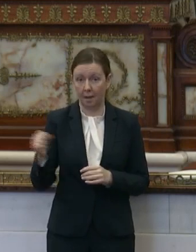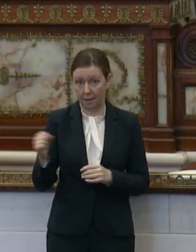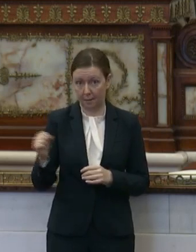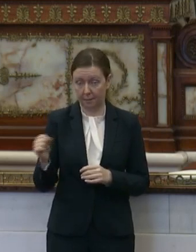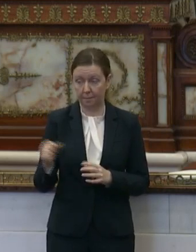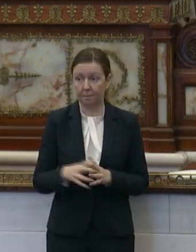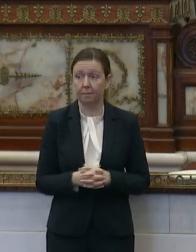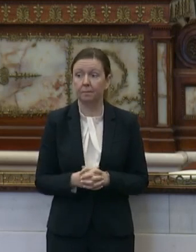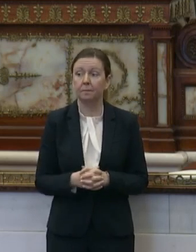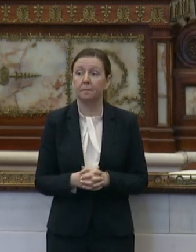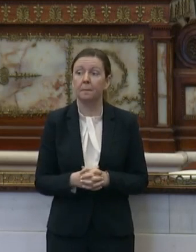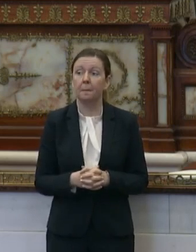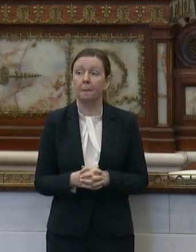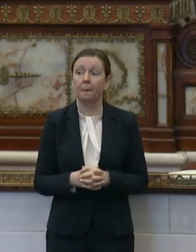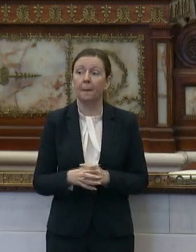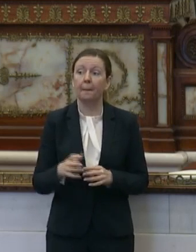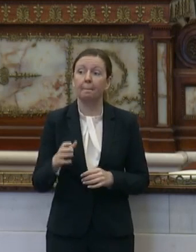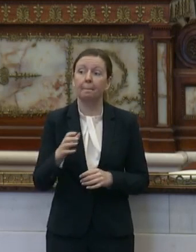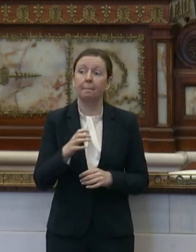Aye.